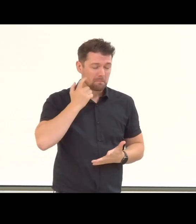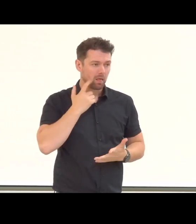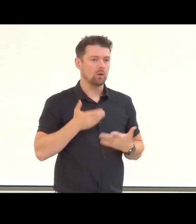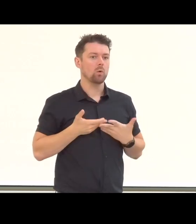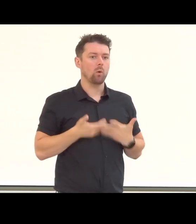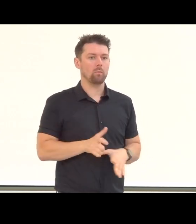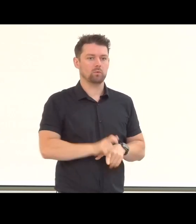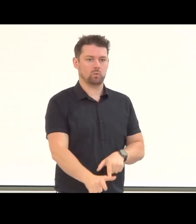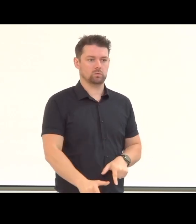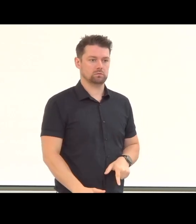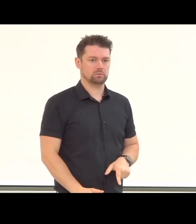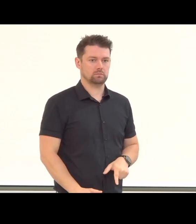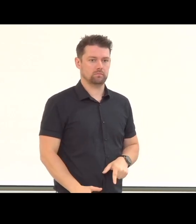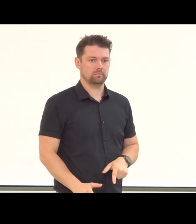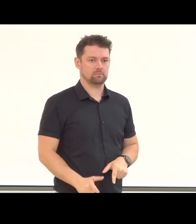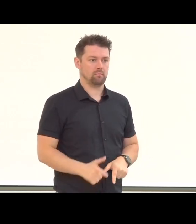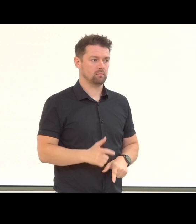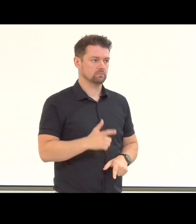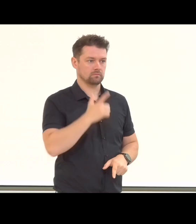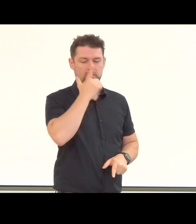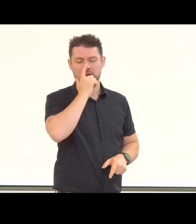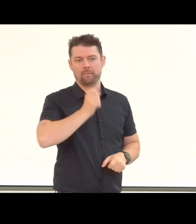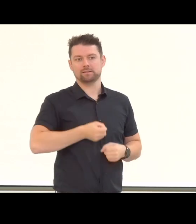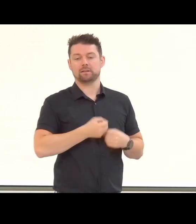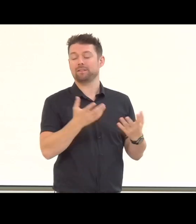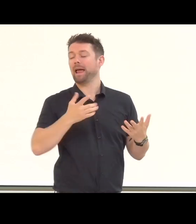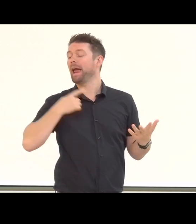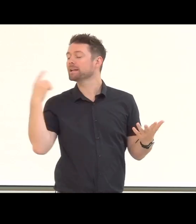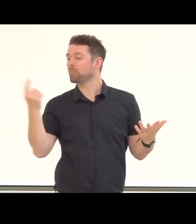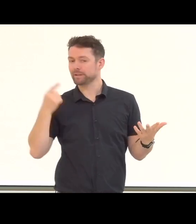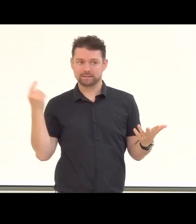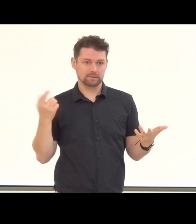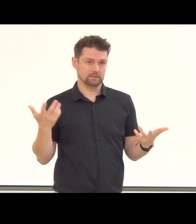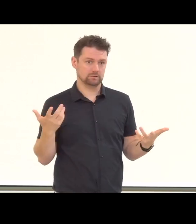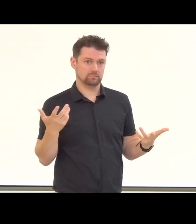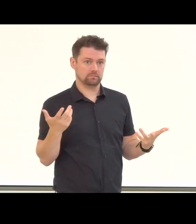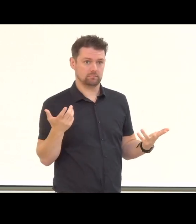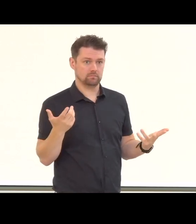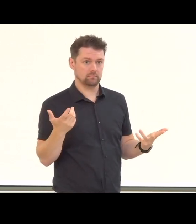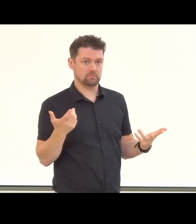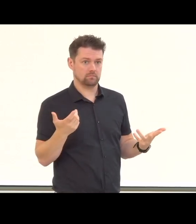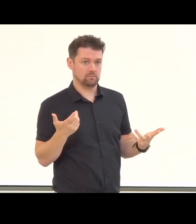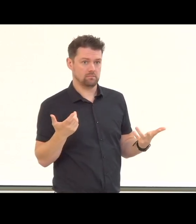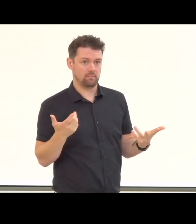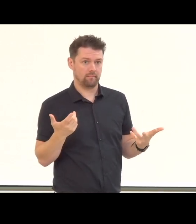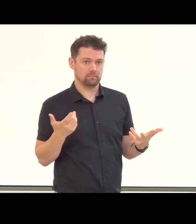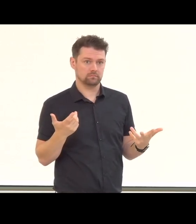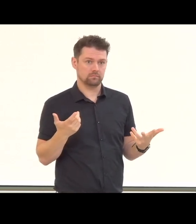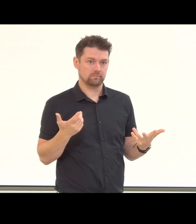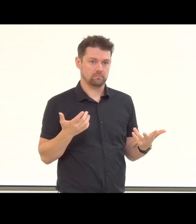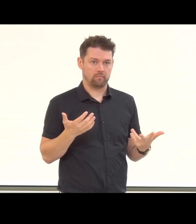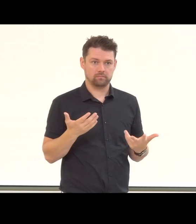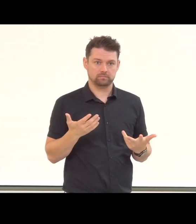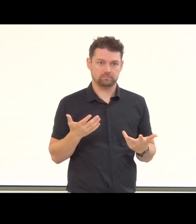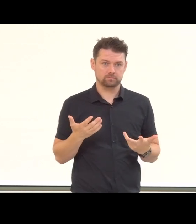course that could be delivered by any one of the organizations based on some specific ILOs